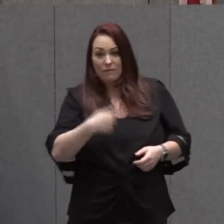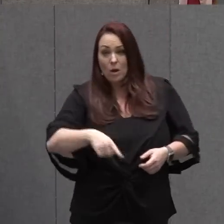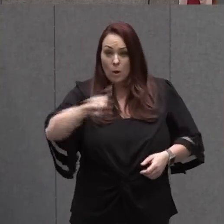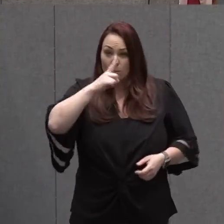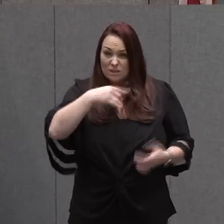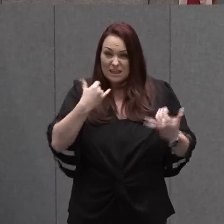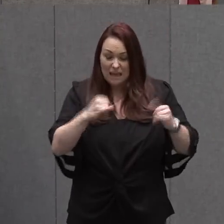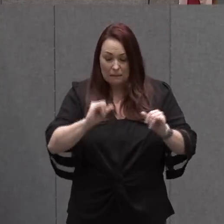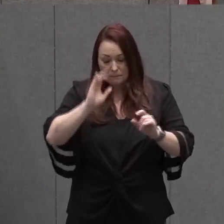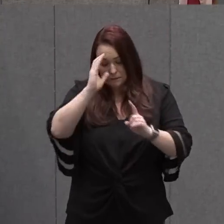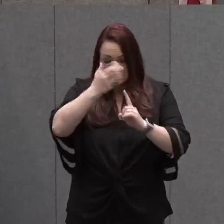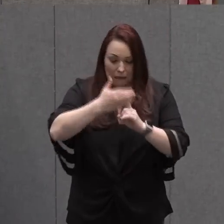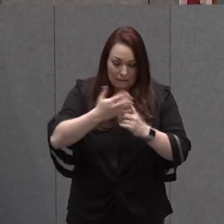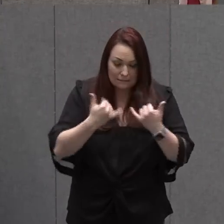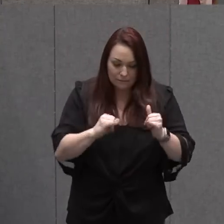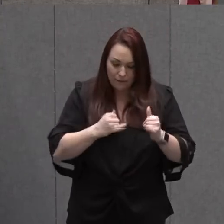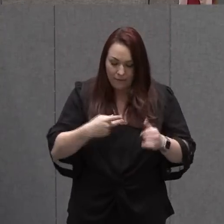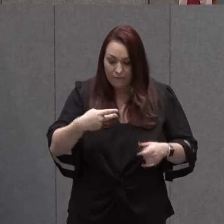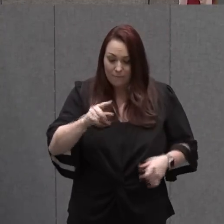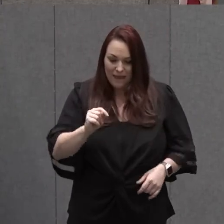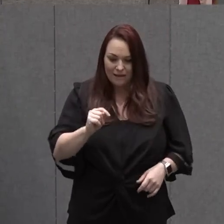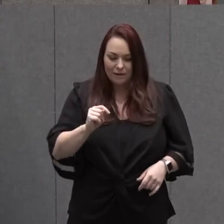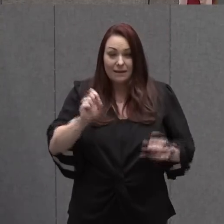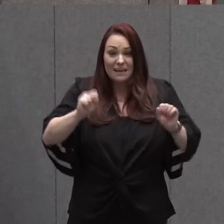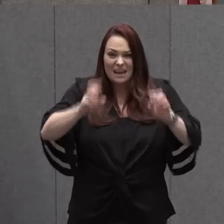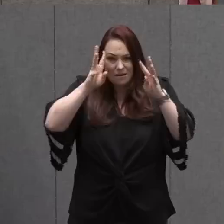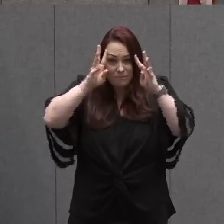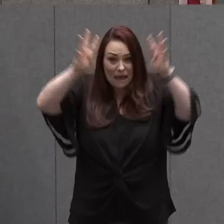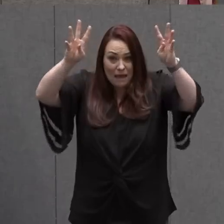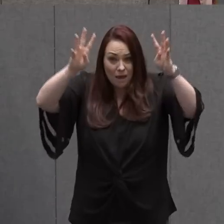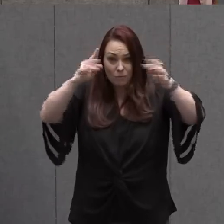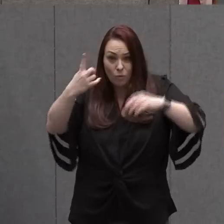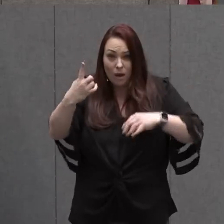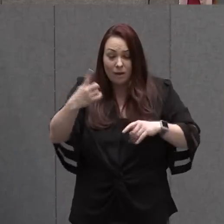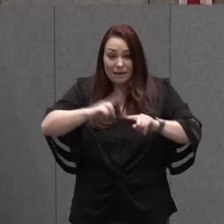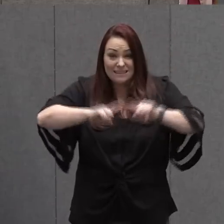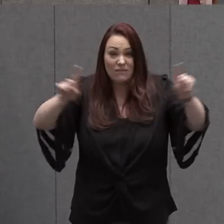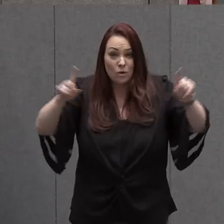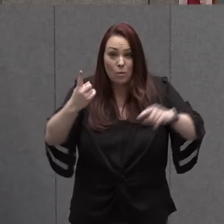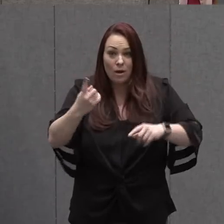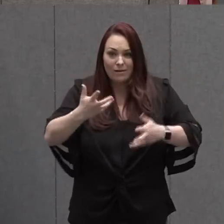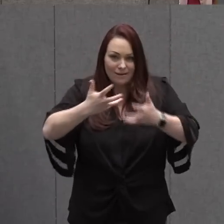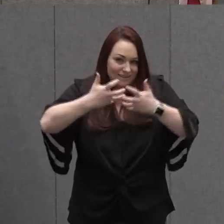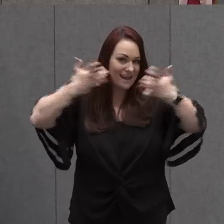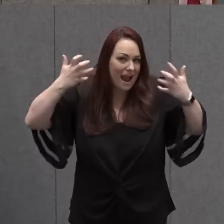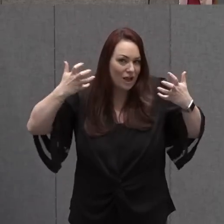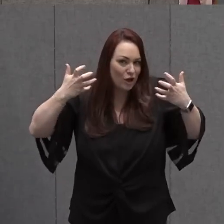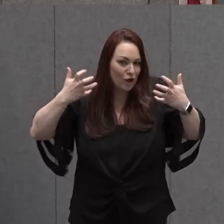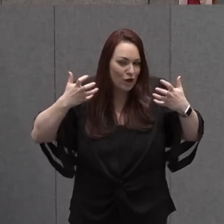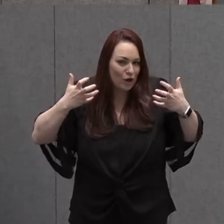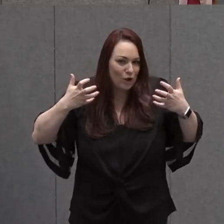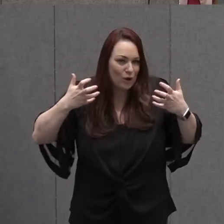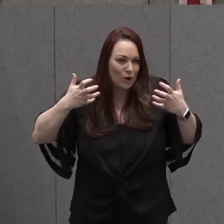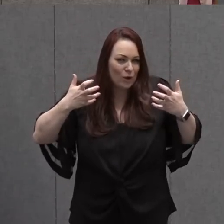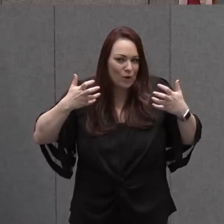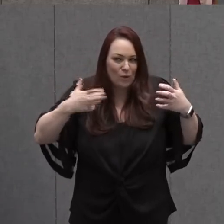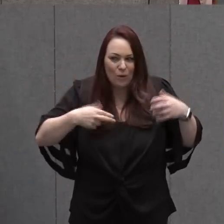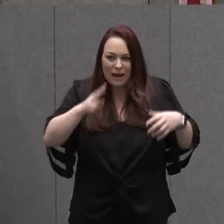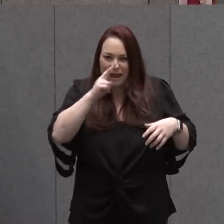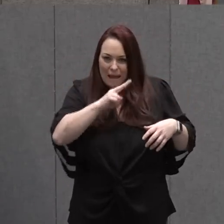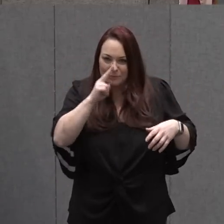pet. Can't I make up a pet, a different one? Like a tiger or a hamster,